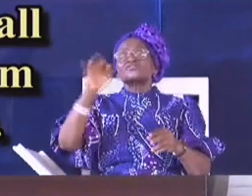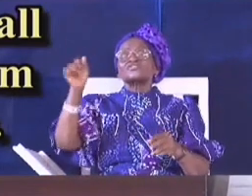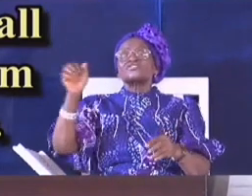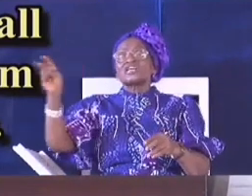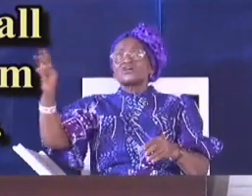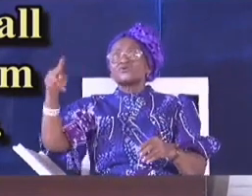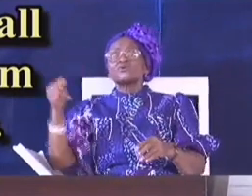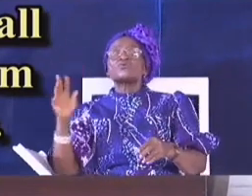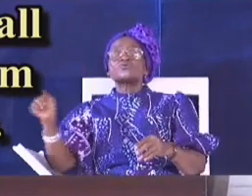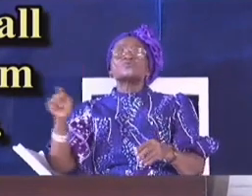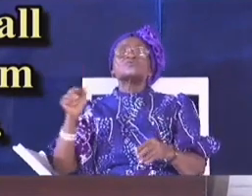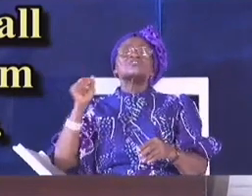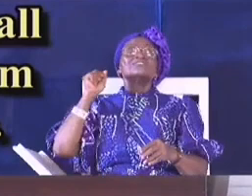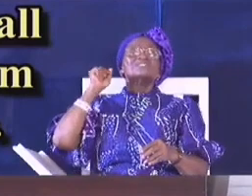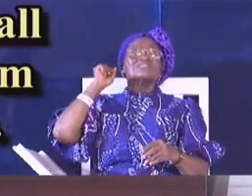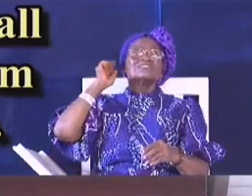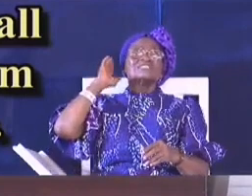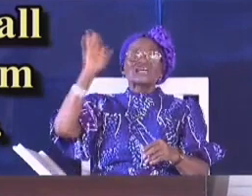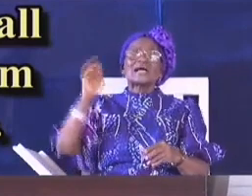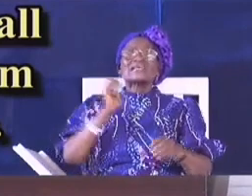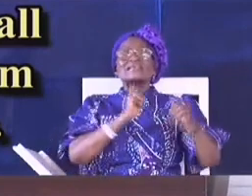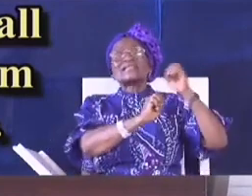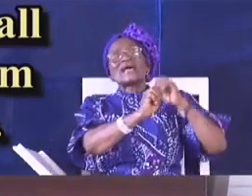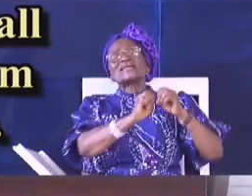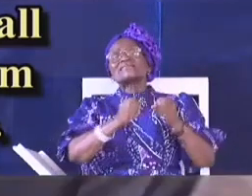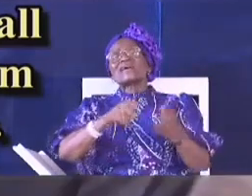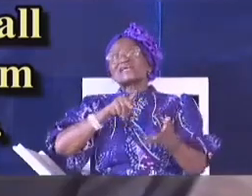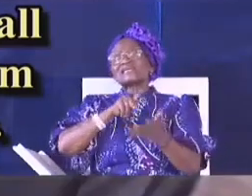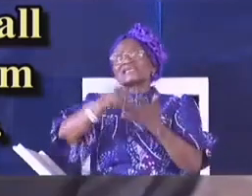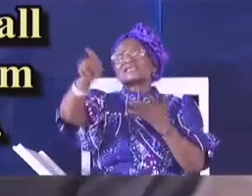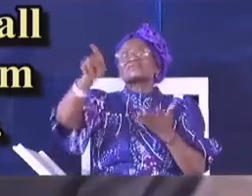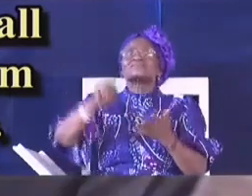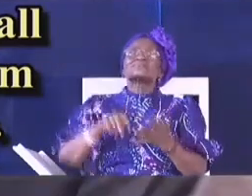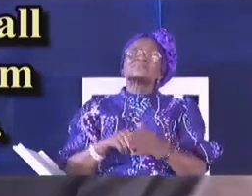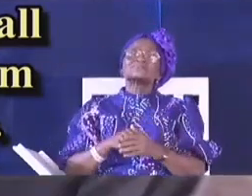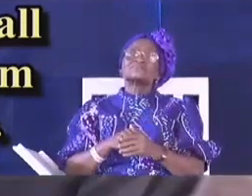shall Elisha slay.